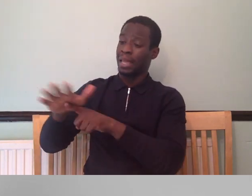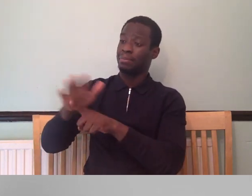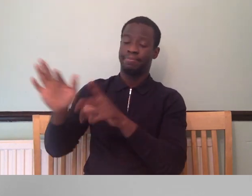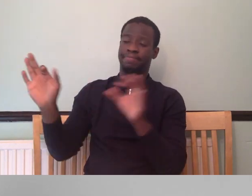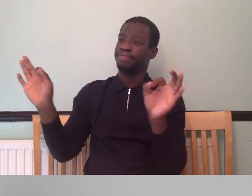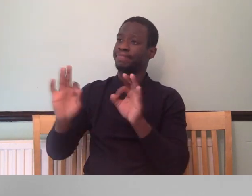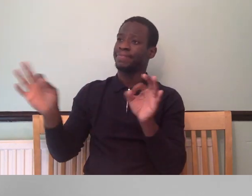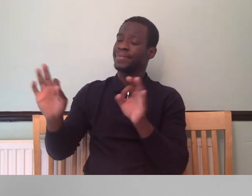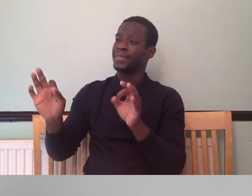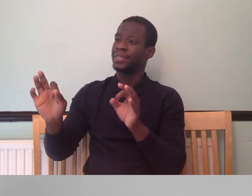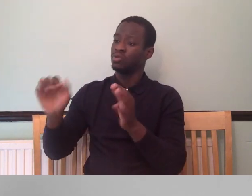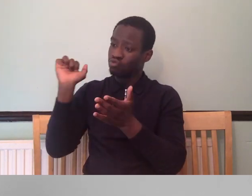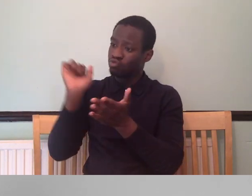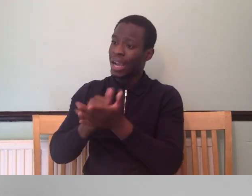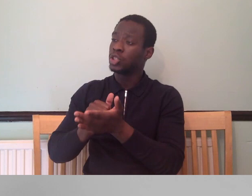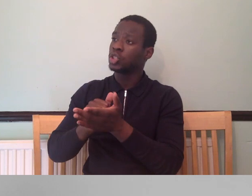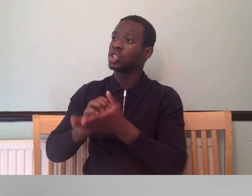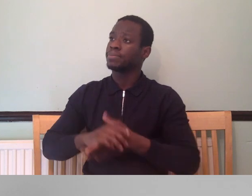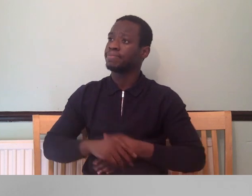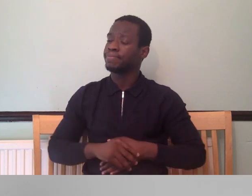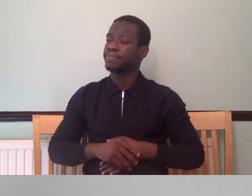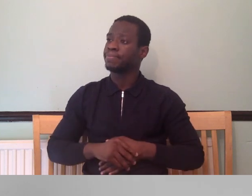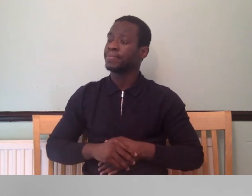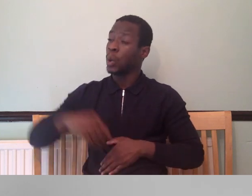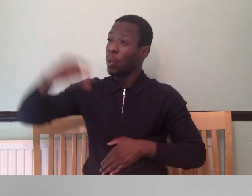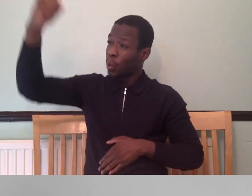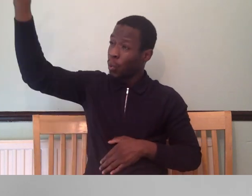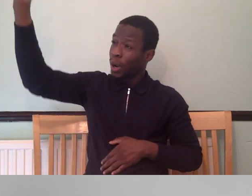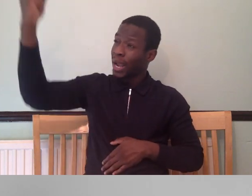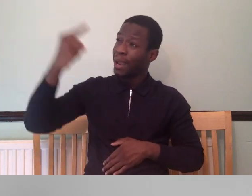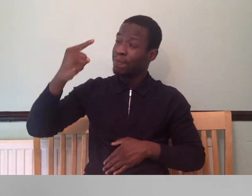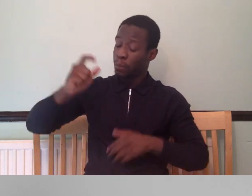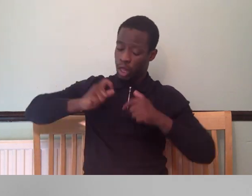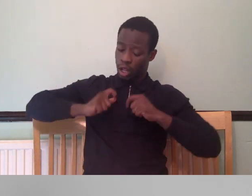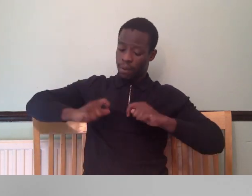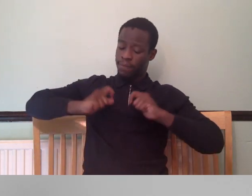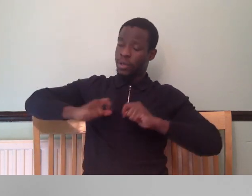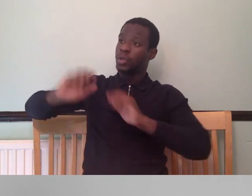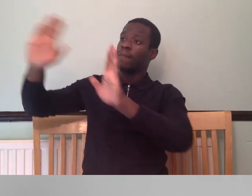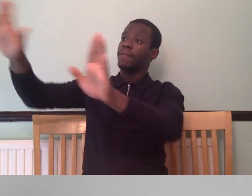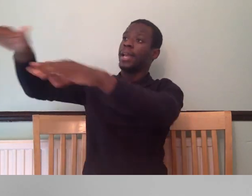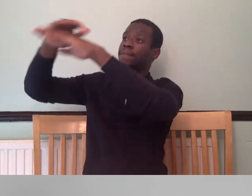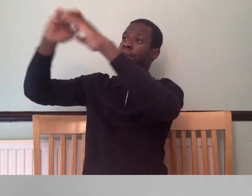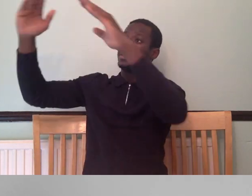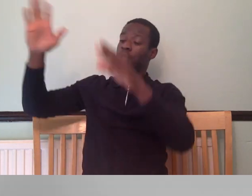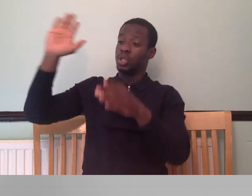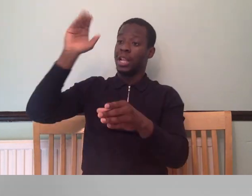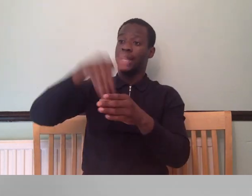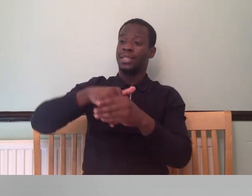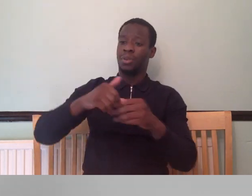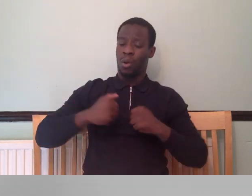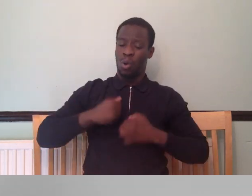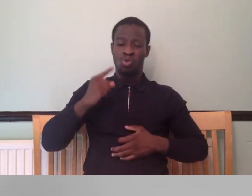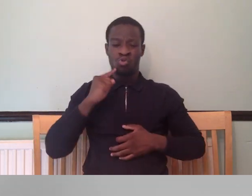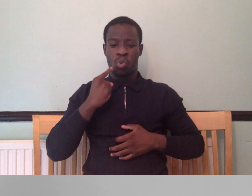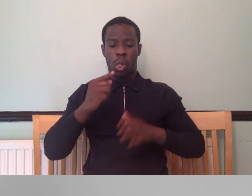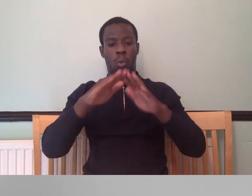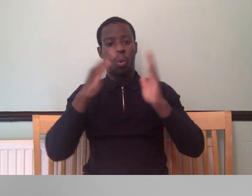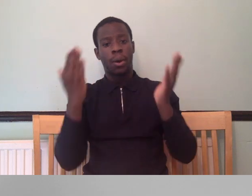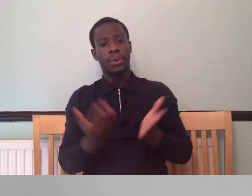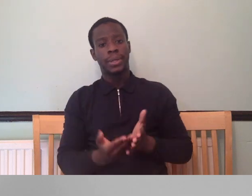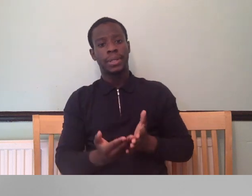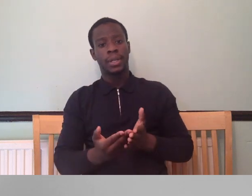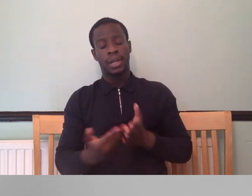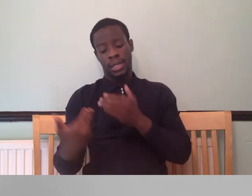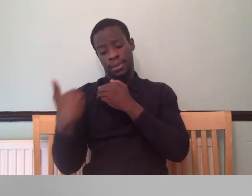blameless, righteous Son of God, came down from the comfort of heaven to enter our cruel world,